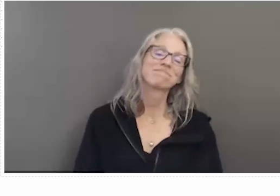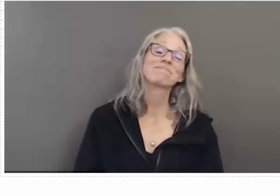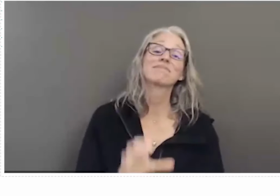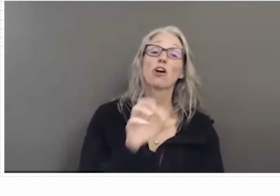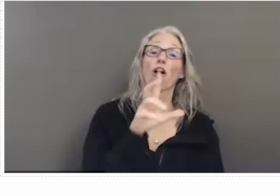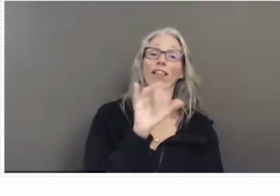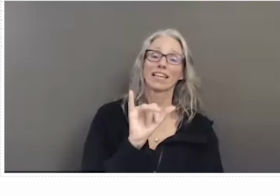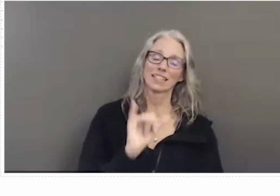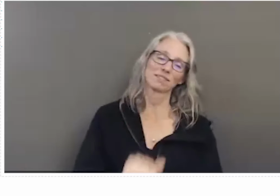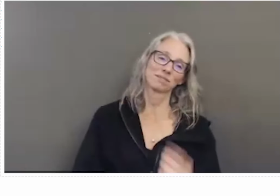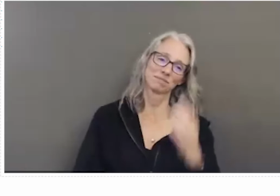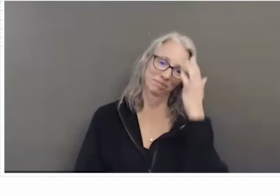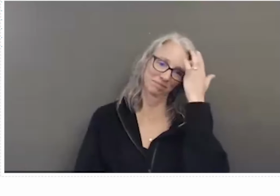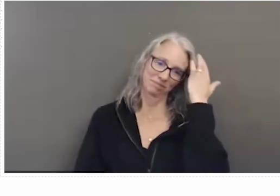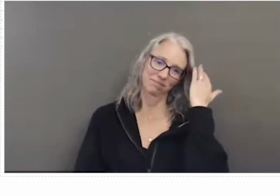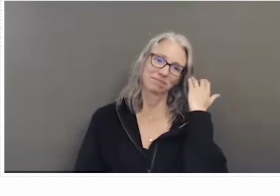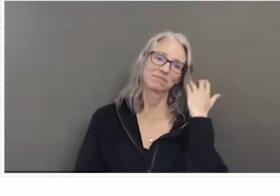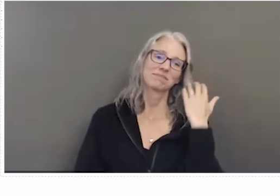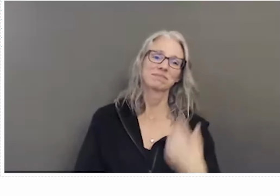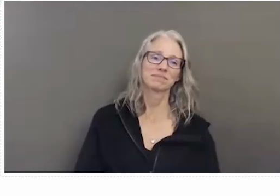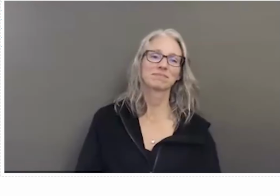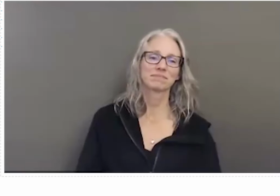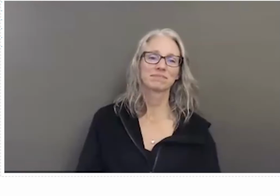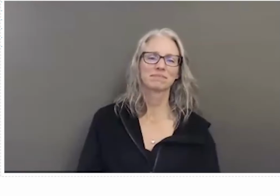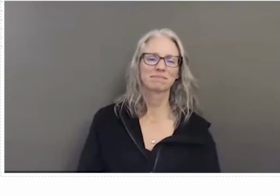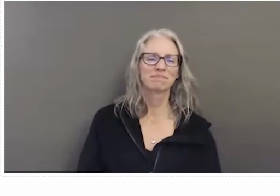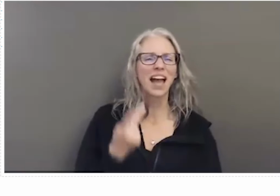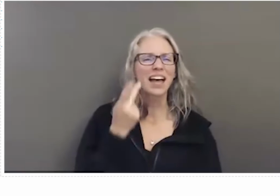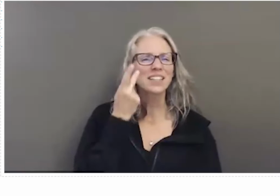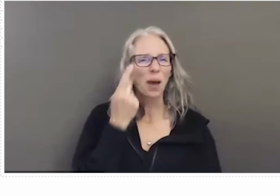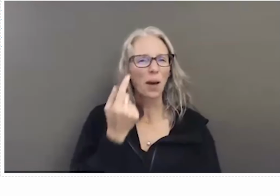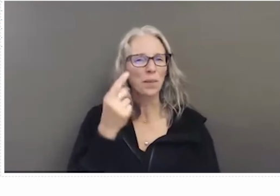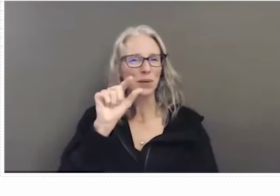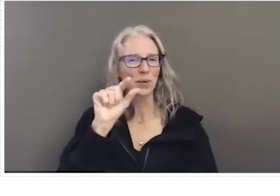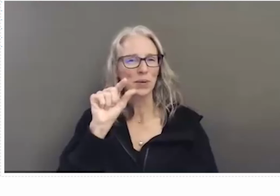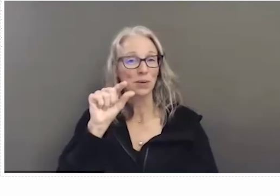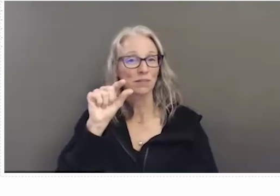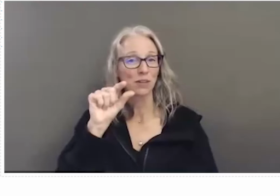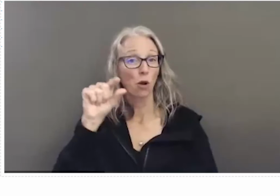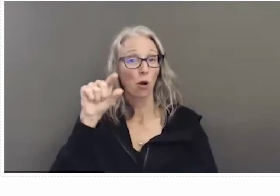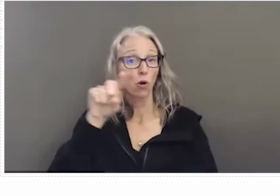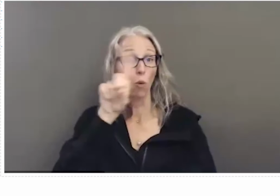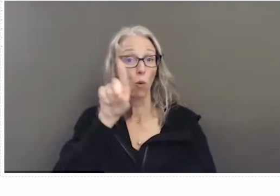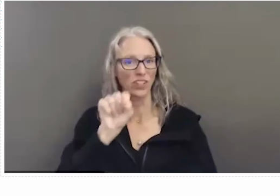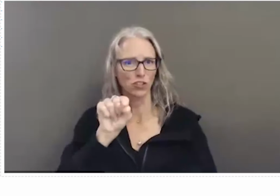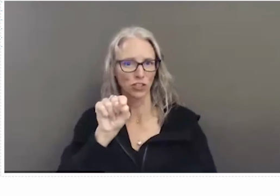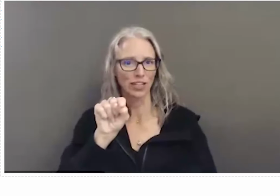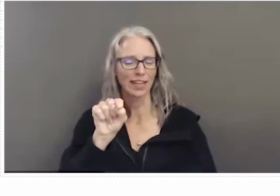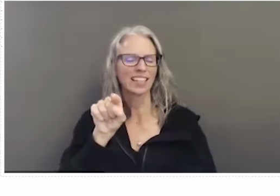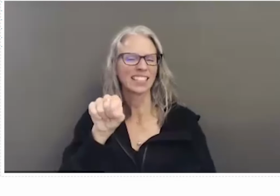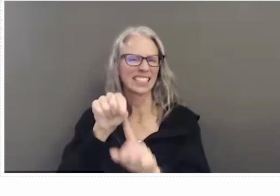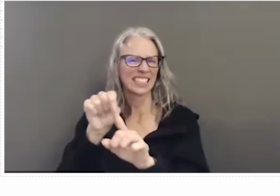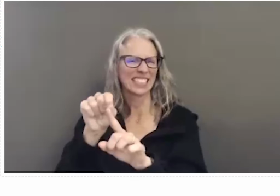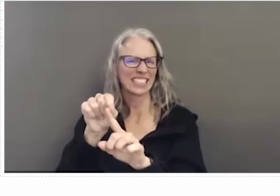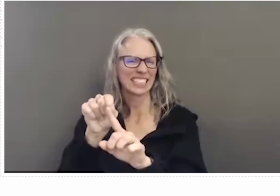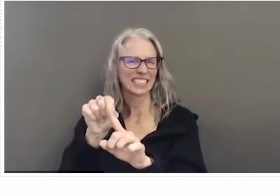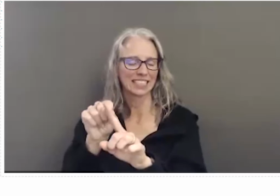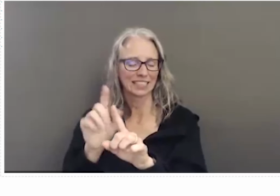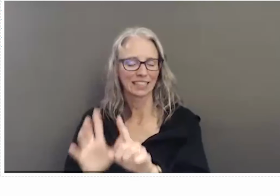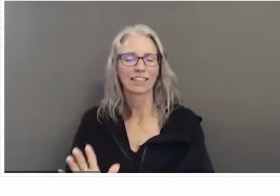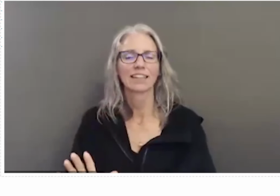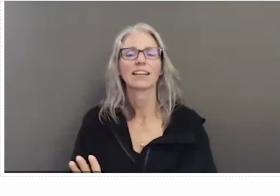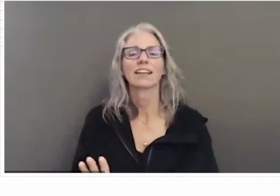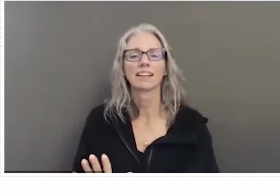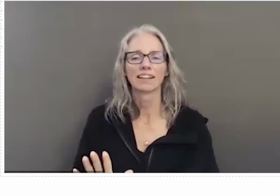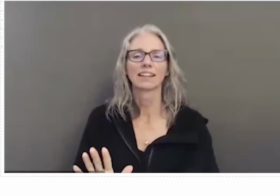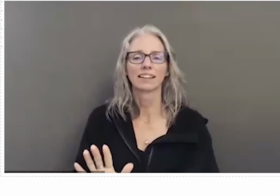I just saw someone's question in the chat, which I think plays to this. So I'm going to focus on that a little bit more, which is from outside my work at Folk on the Rocks. But I